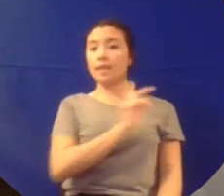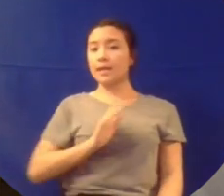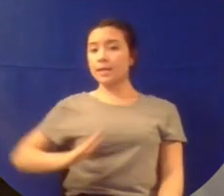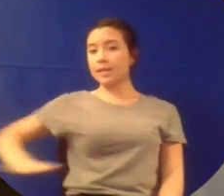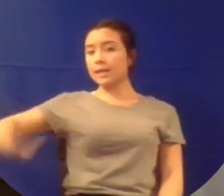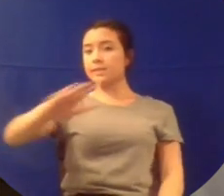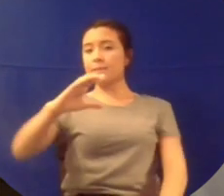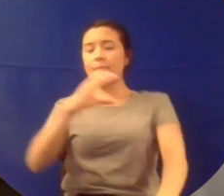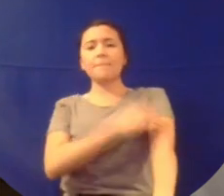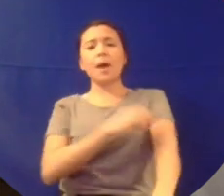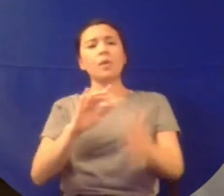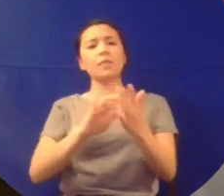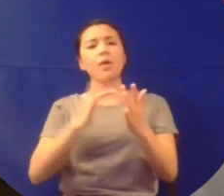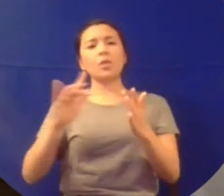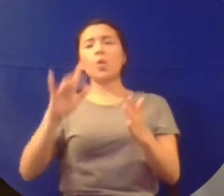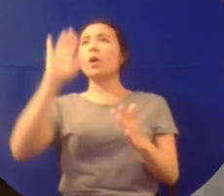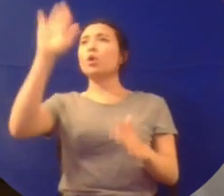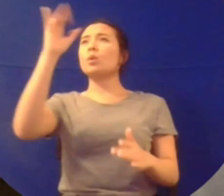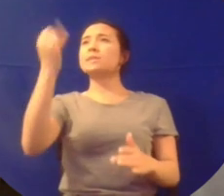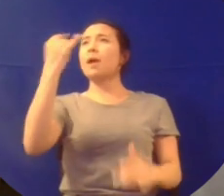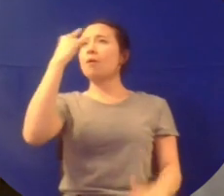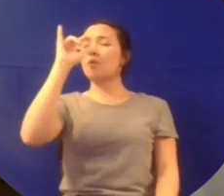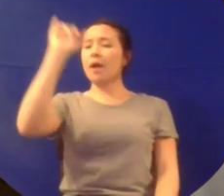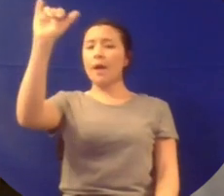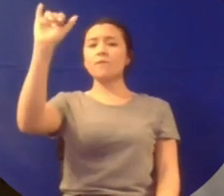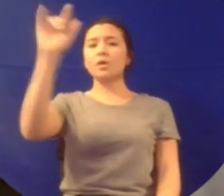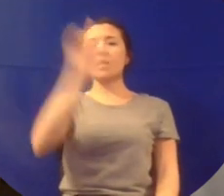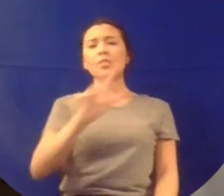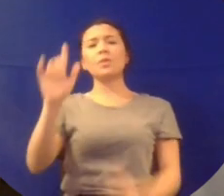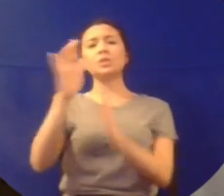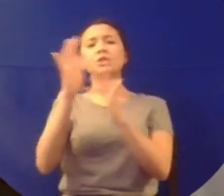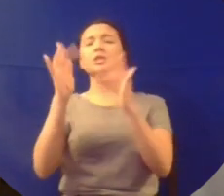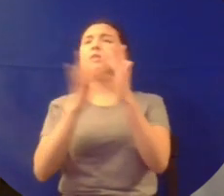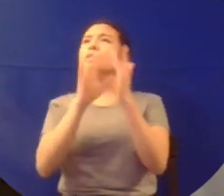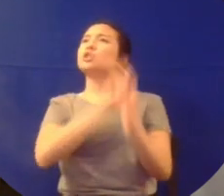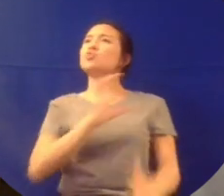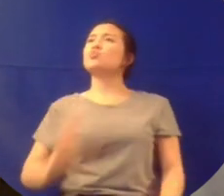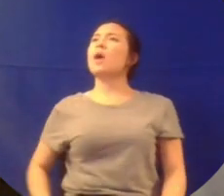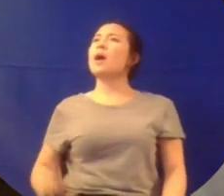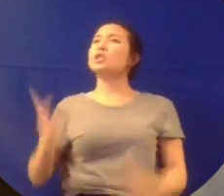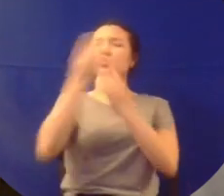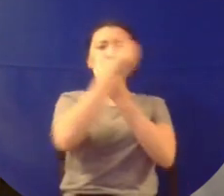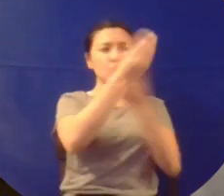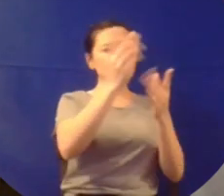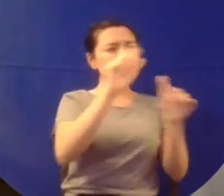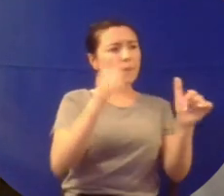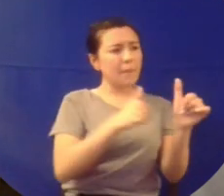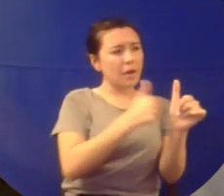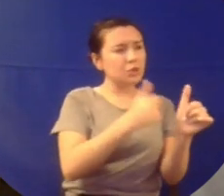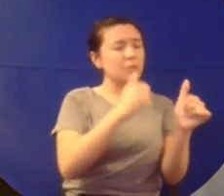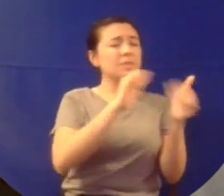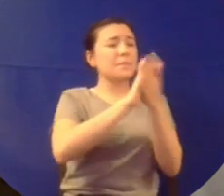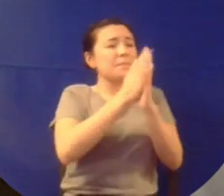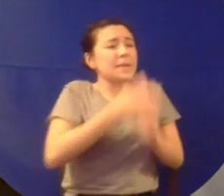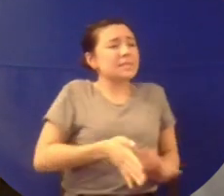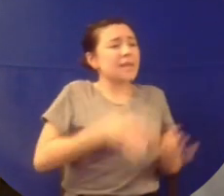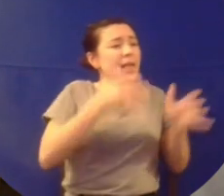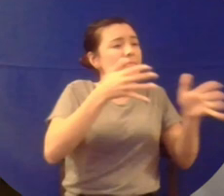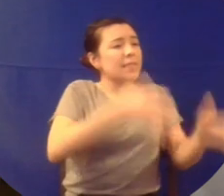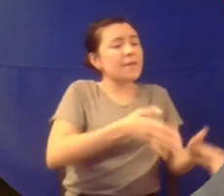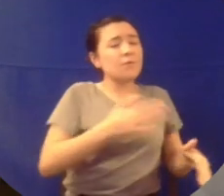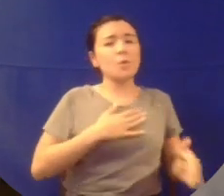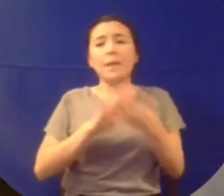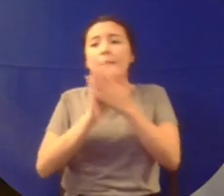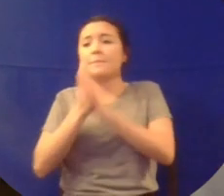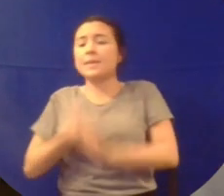our Savior, Jesus Christ. For the kingdom and the power and the glory are yours, now and forever. Lord Jesus Christ, you said to